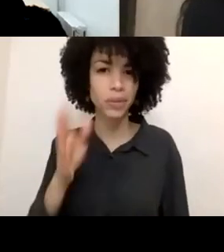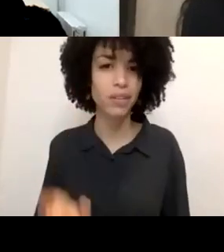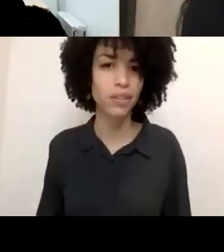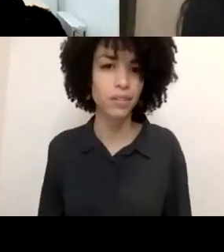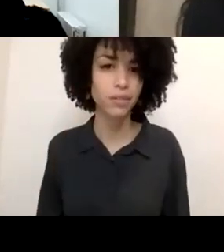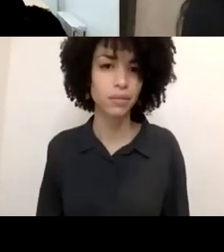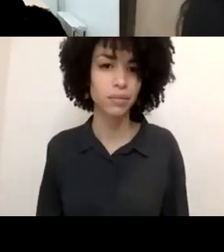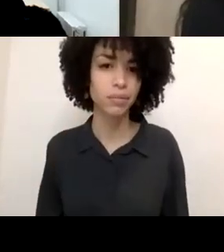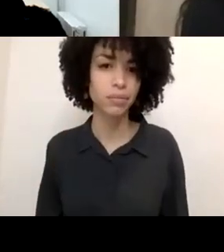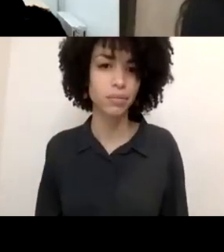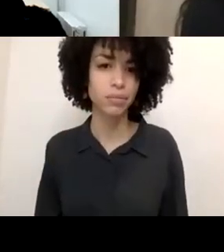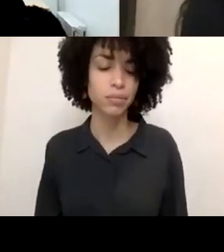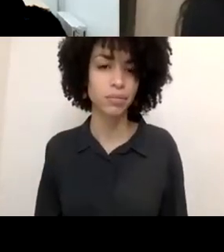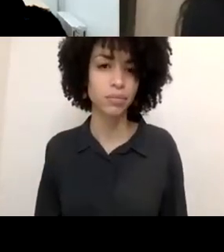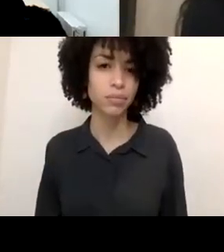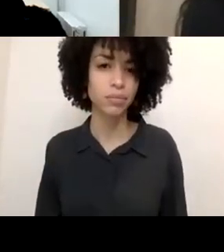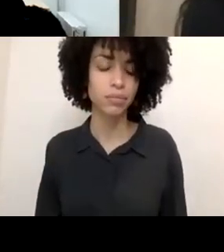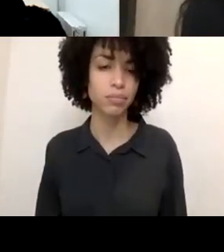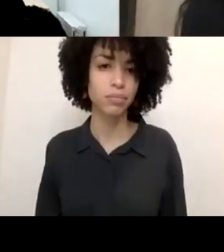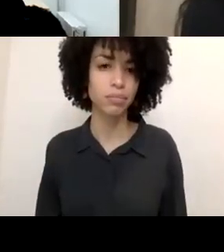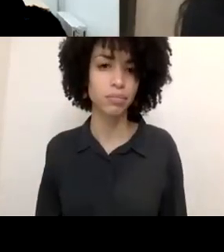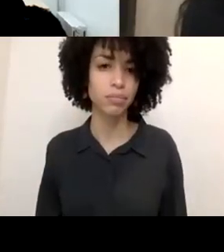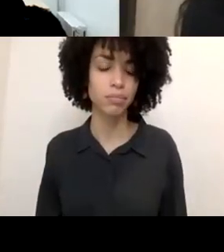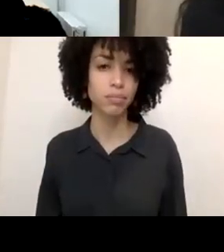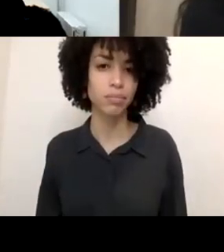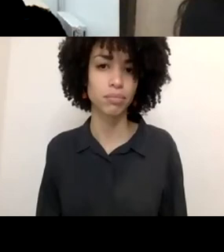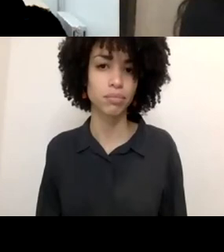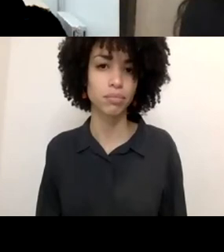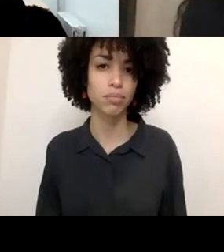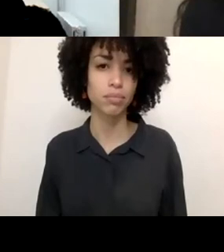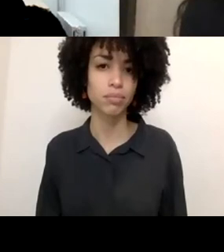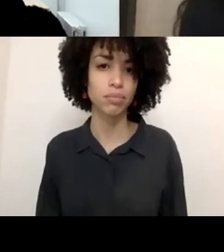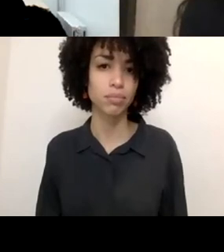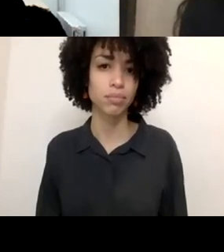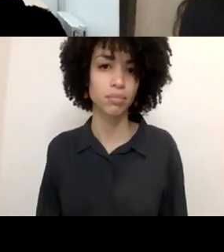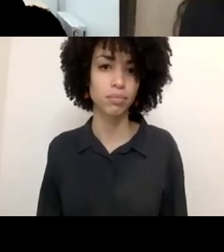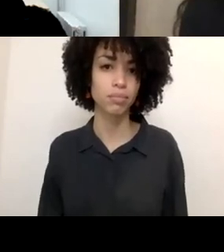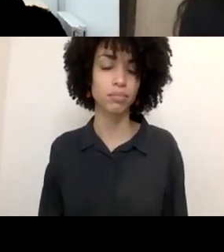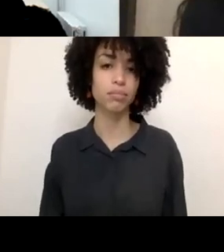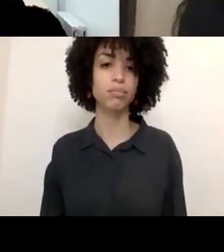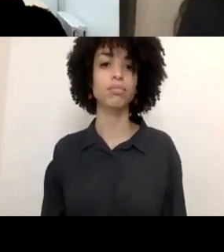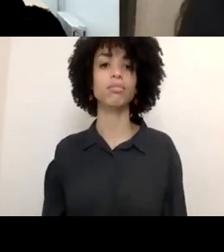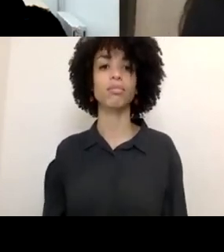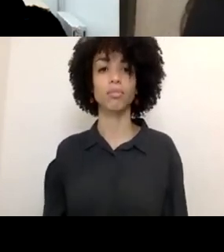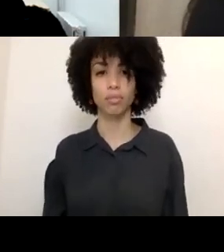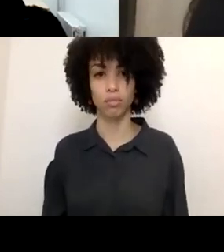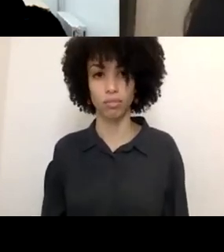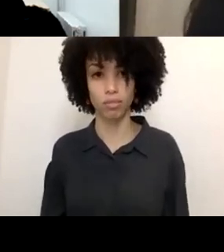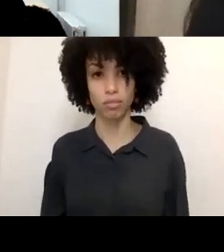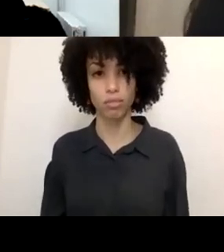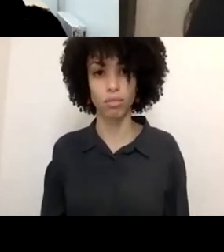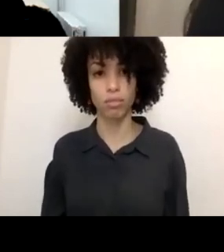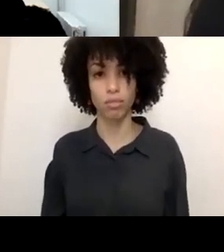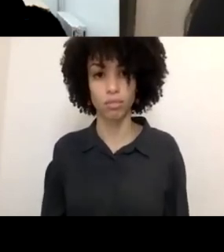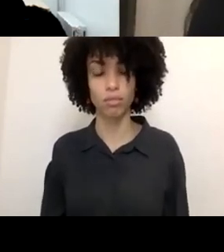a, but diversity in and of itself, unless we push diversity to its full potential,